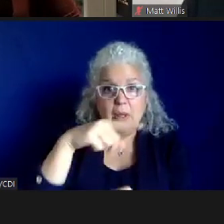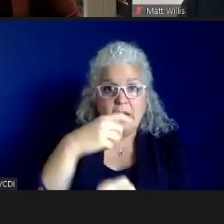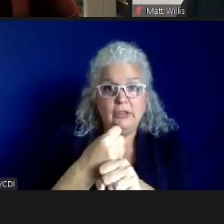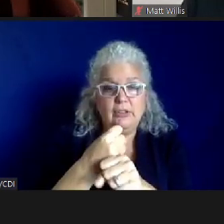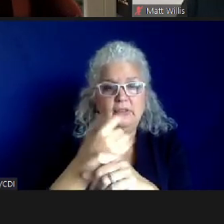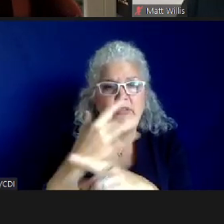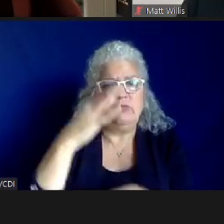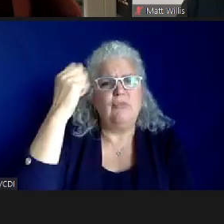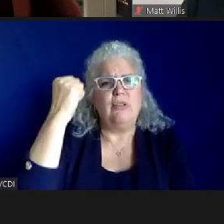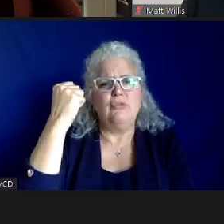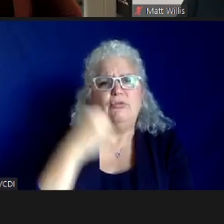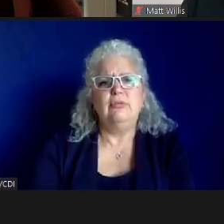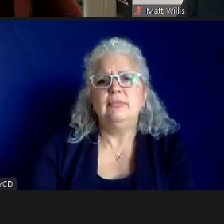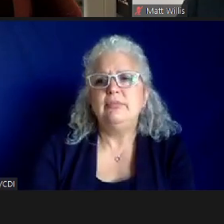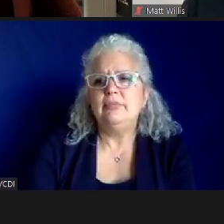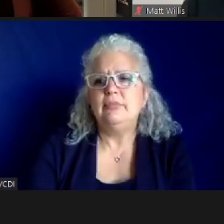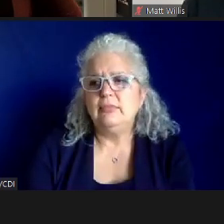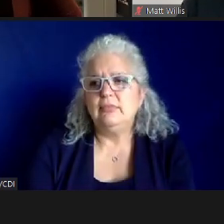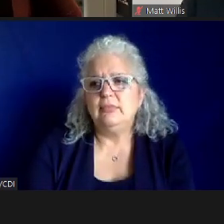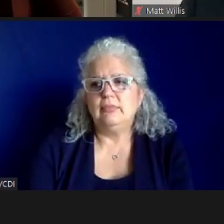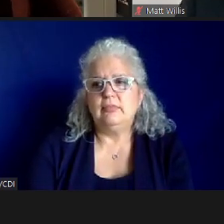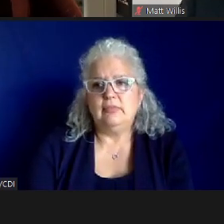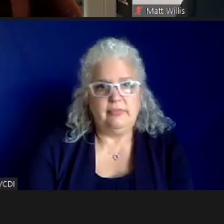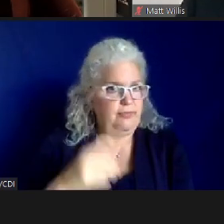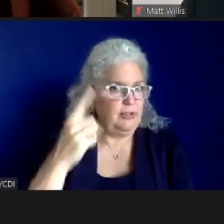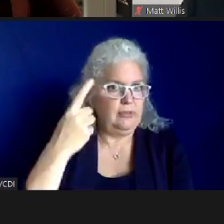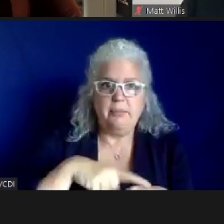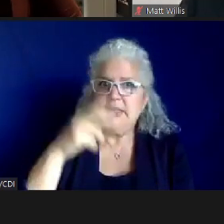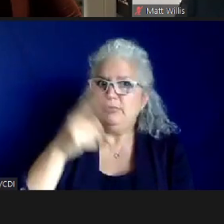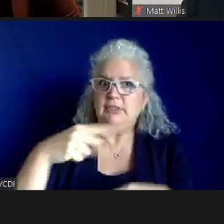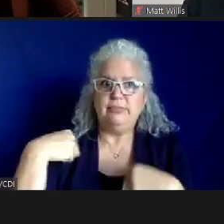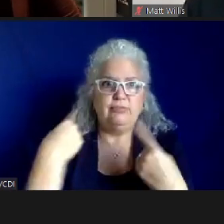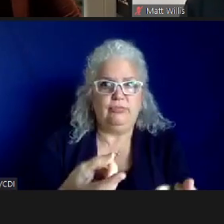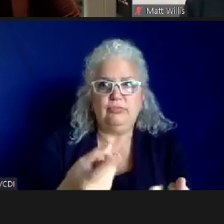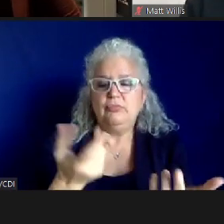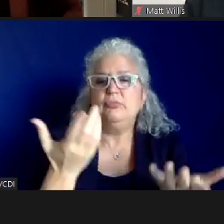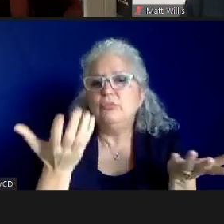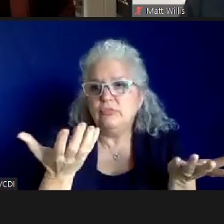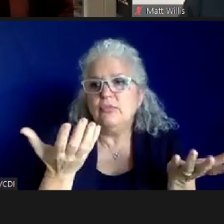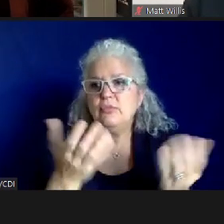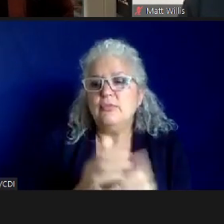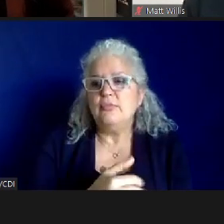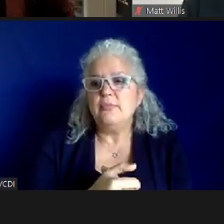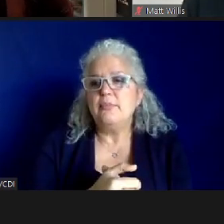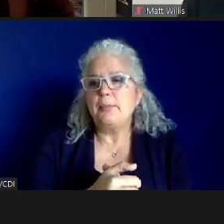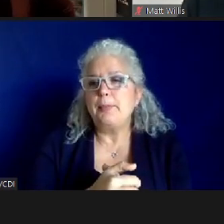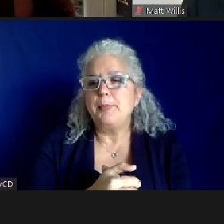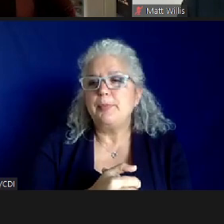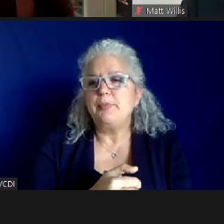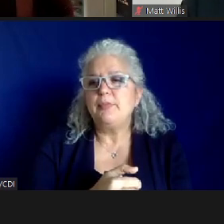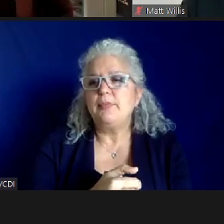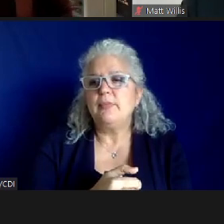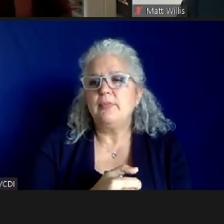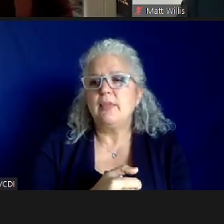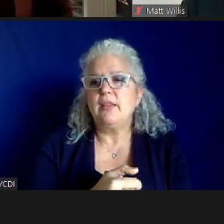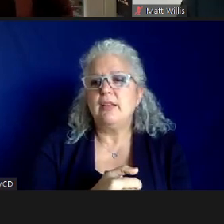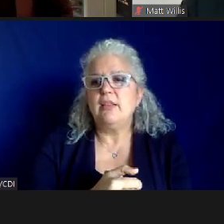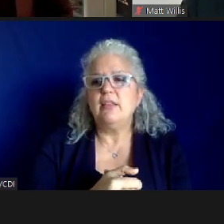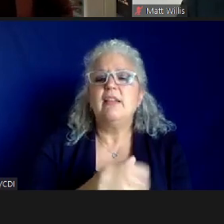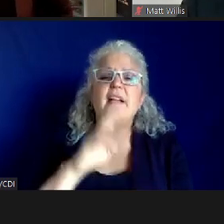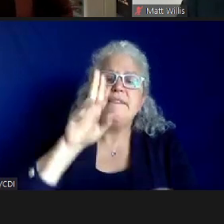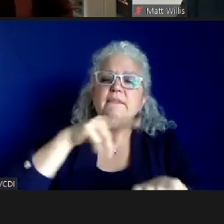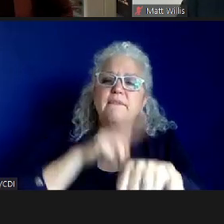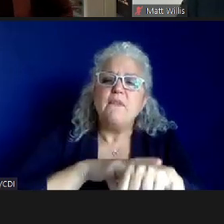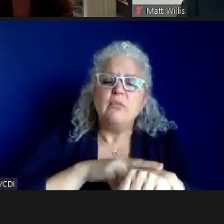sort of unprecedented, and yes, there are naturally going to be some issues with